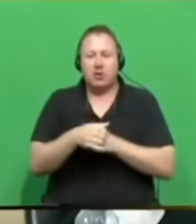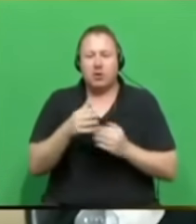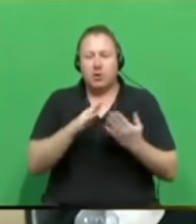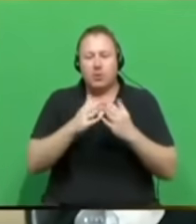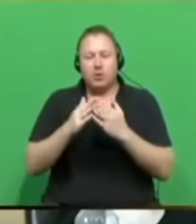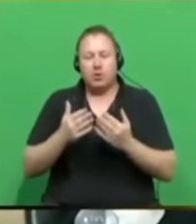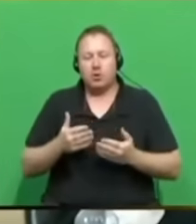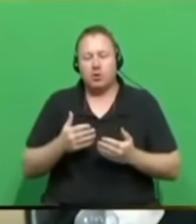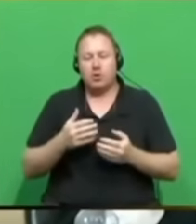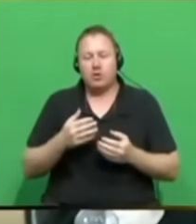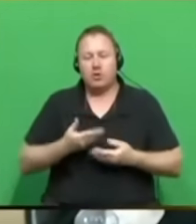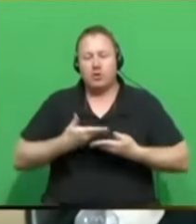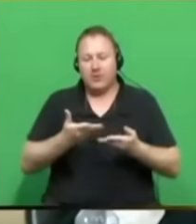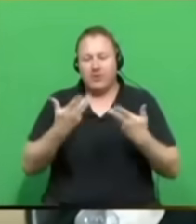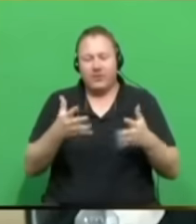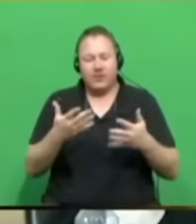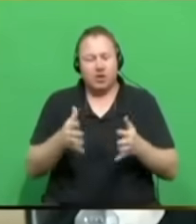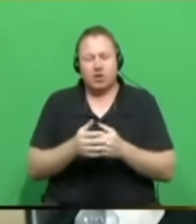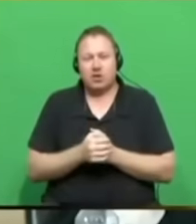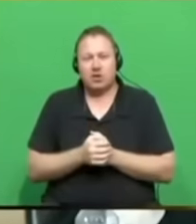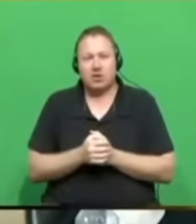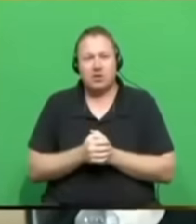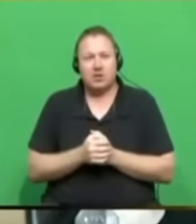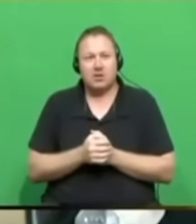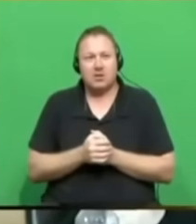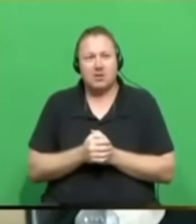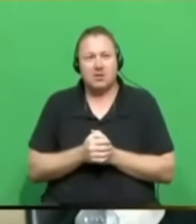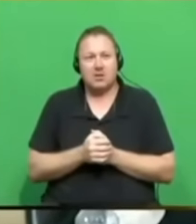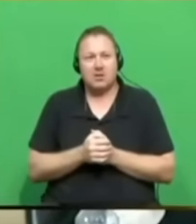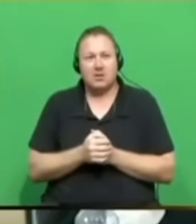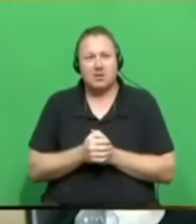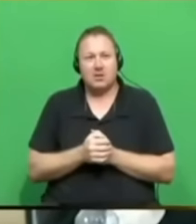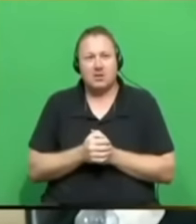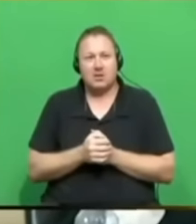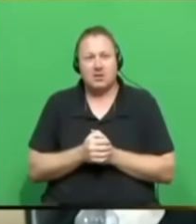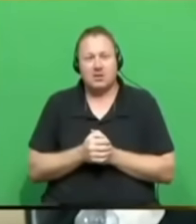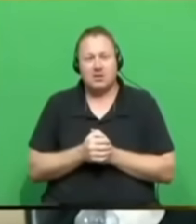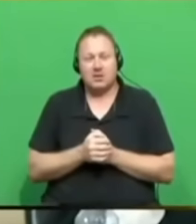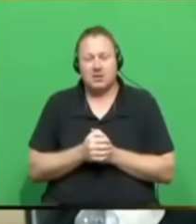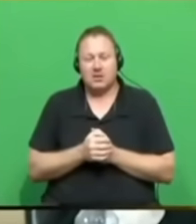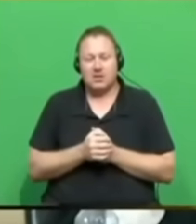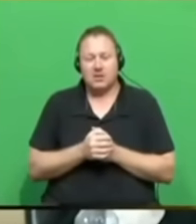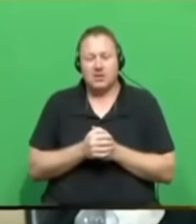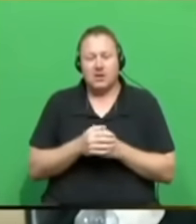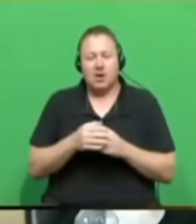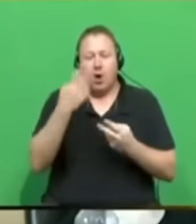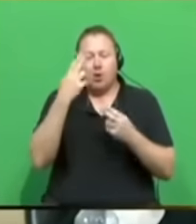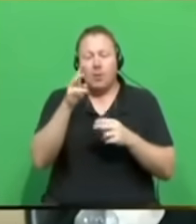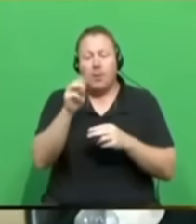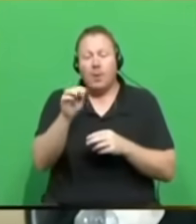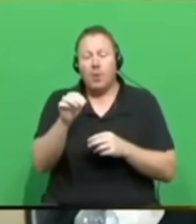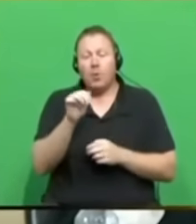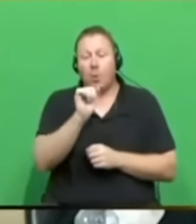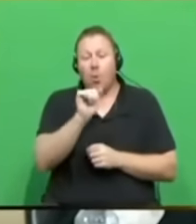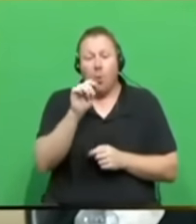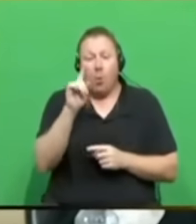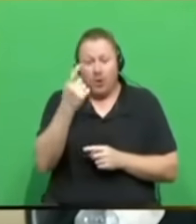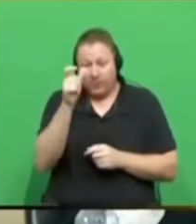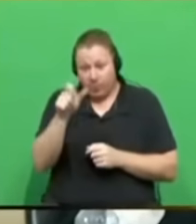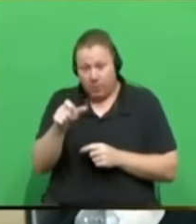One of them, Tahalo Tibela, comes from Violet Bank, where the Honorable Lamola would know very well because it is in Bushbuck